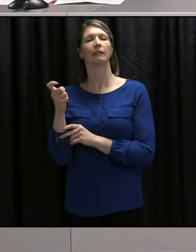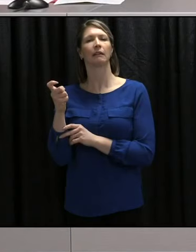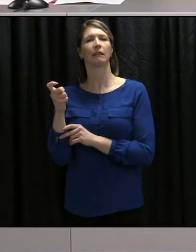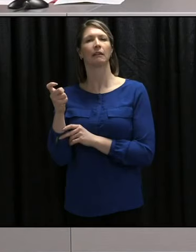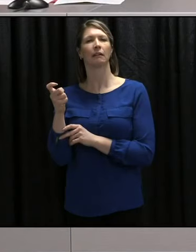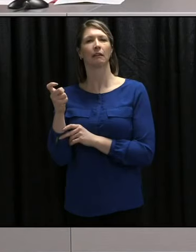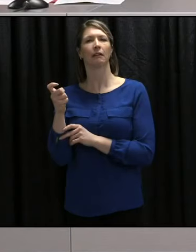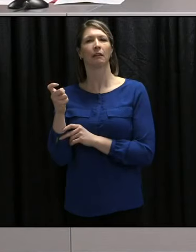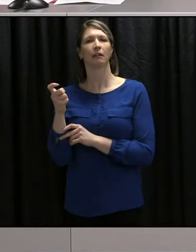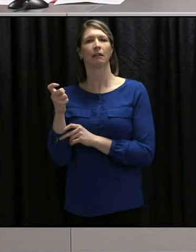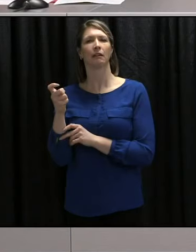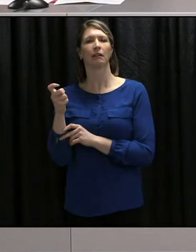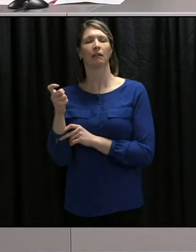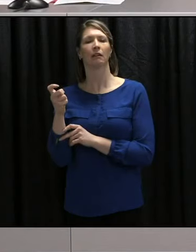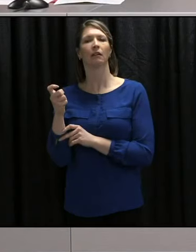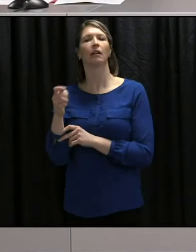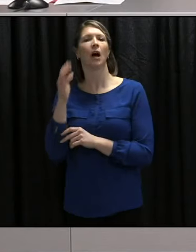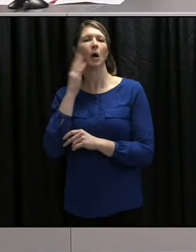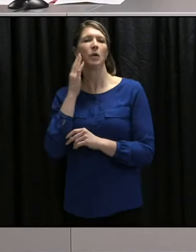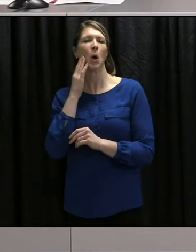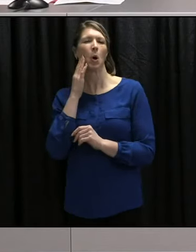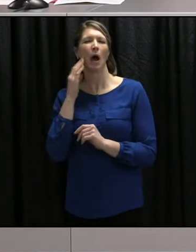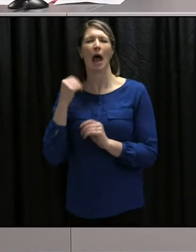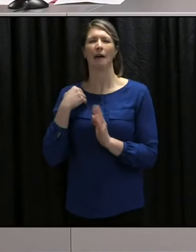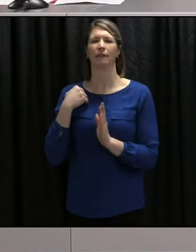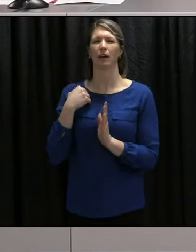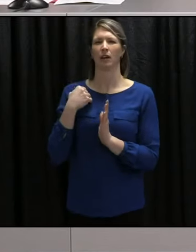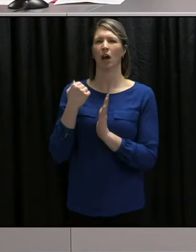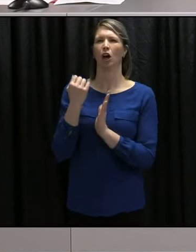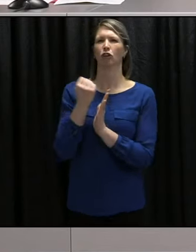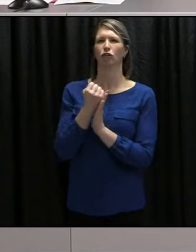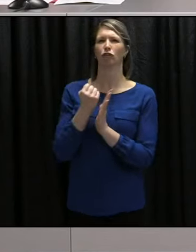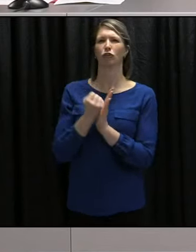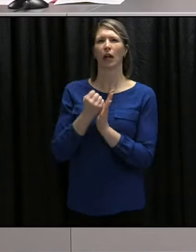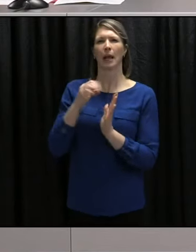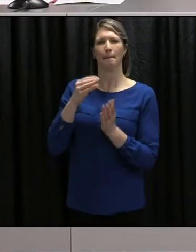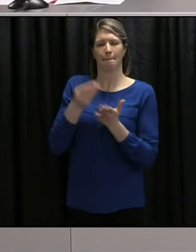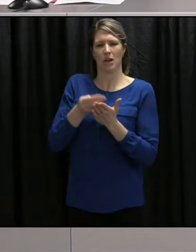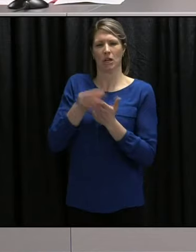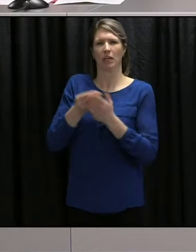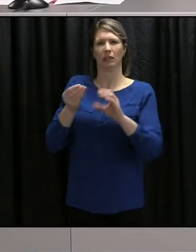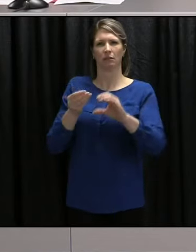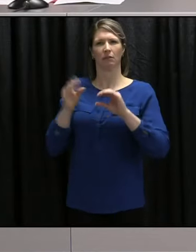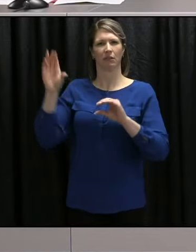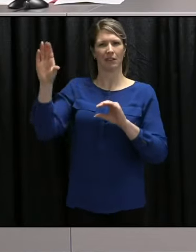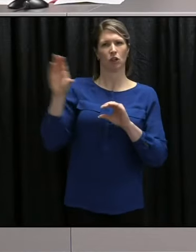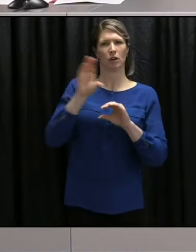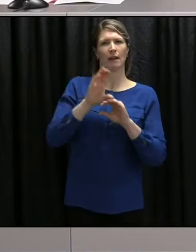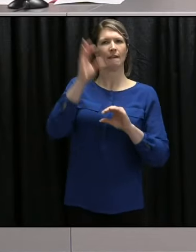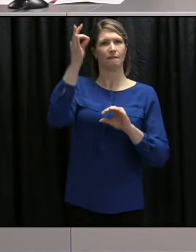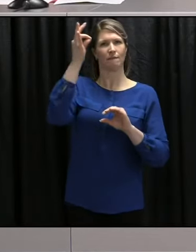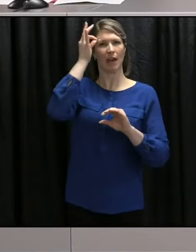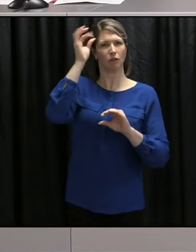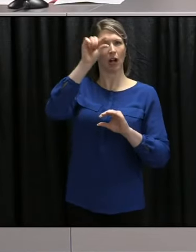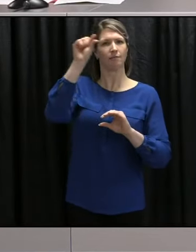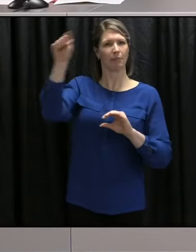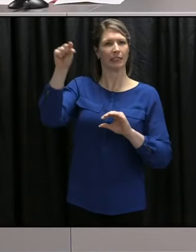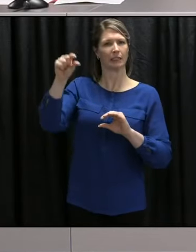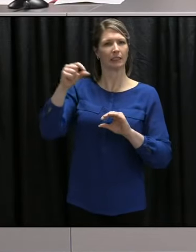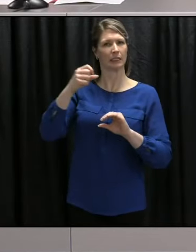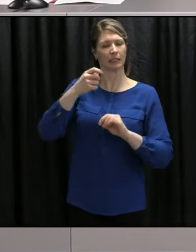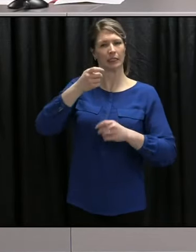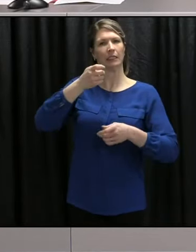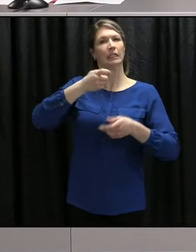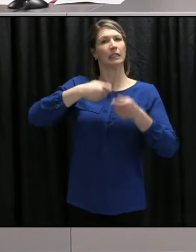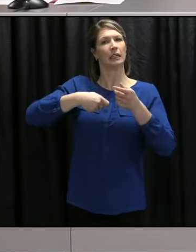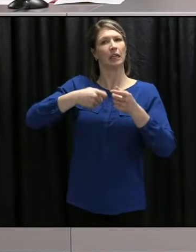grant leave for appeal for OceanX in its fight to get a subsidy from the federal government. We know they've lobbied Ottawa for years for federal